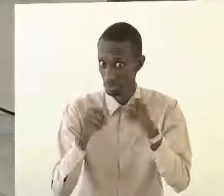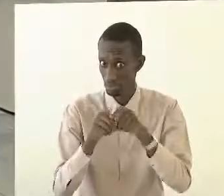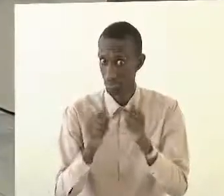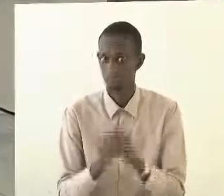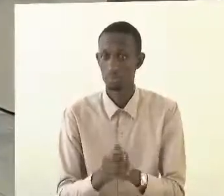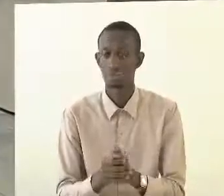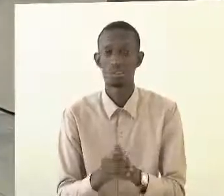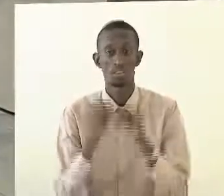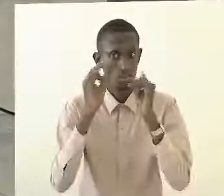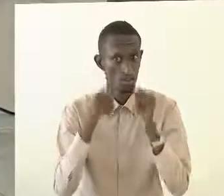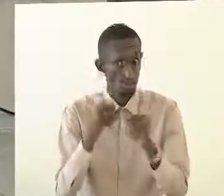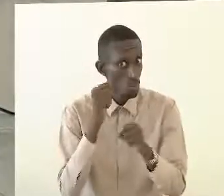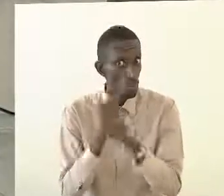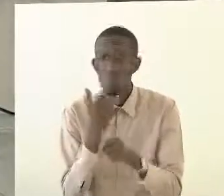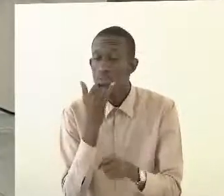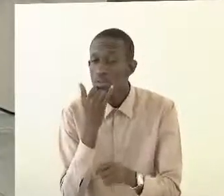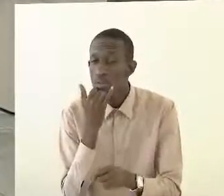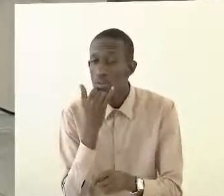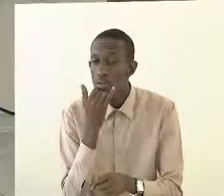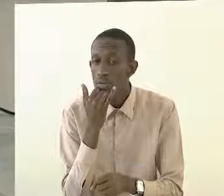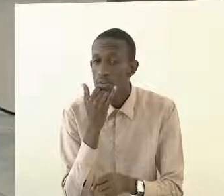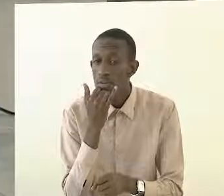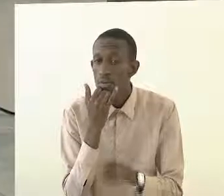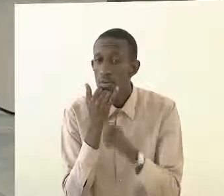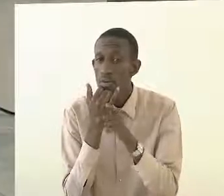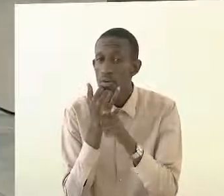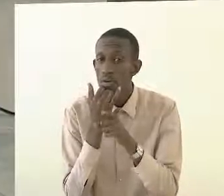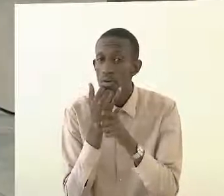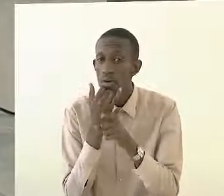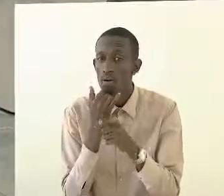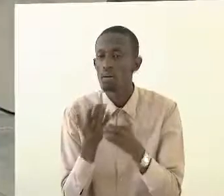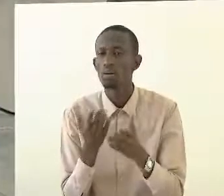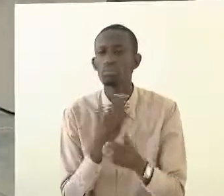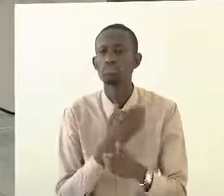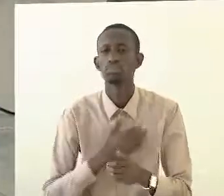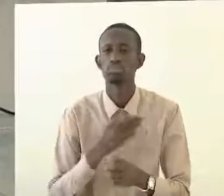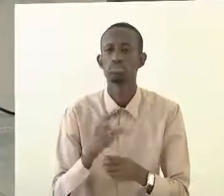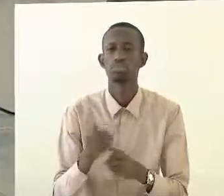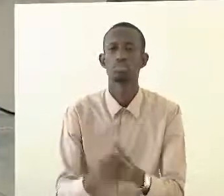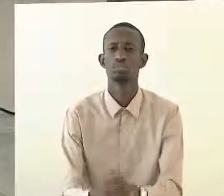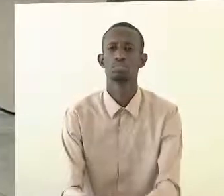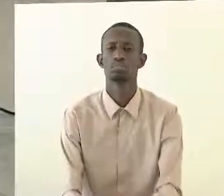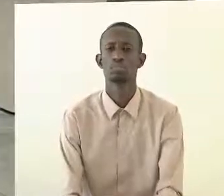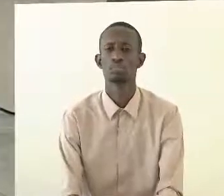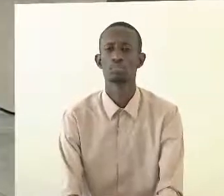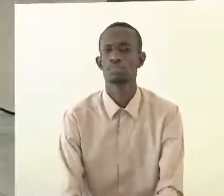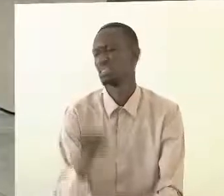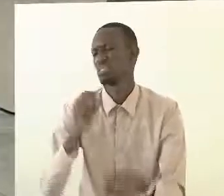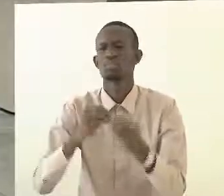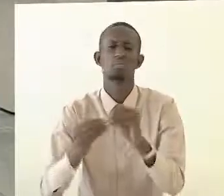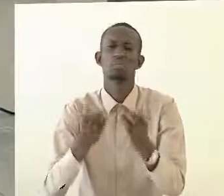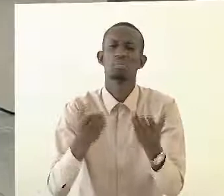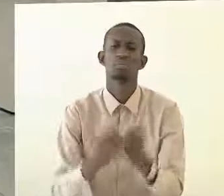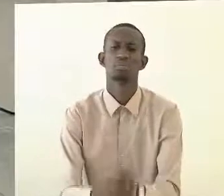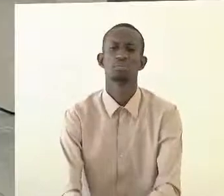if we make a mistake, you have to react. This is mathematics.